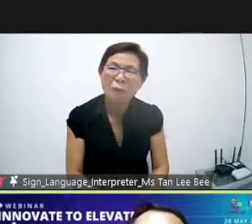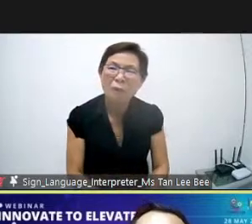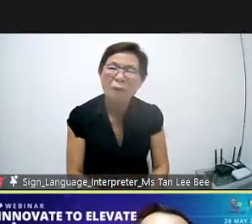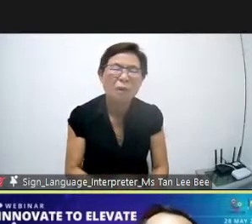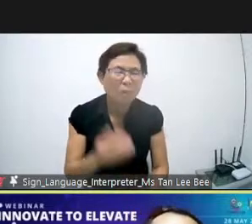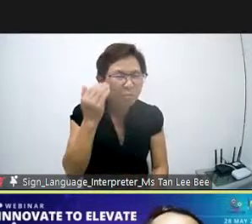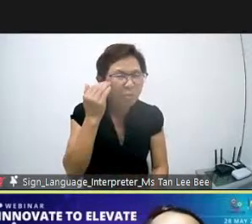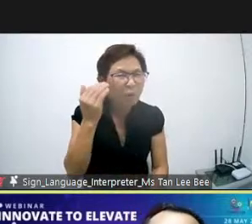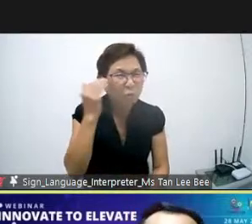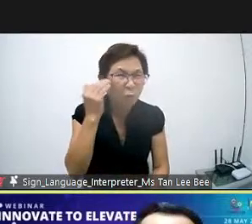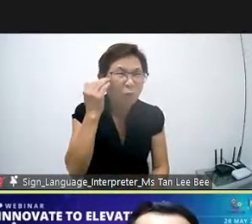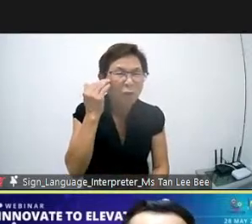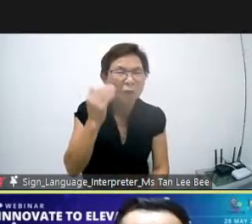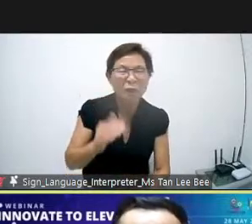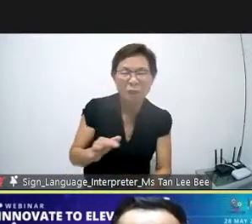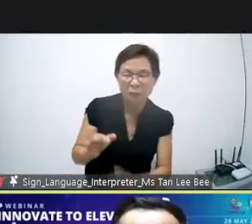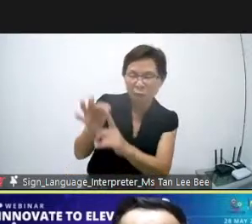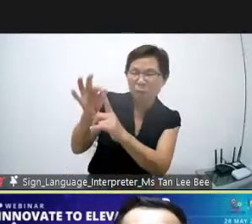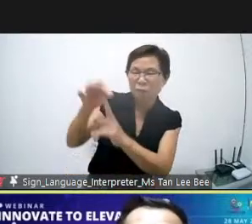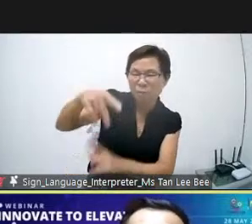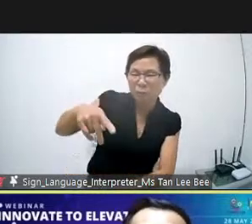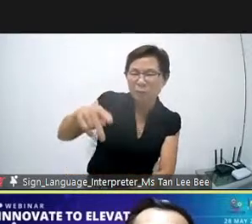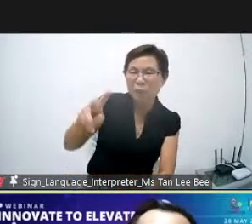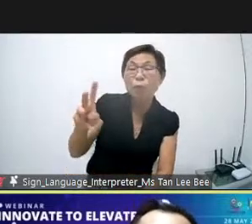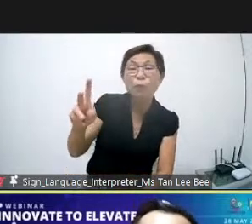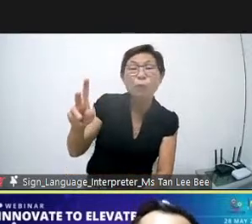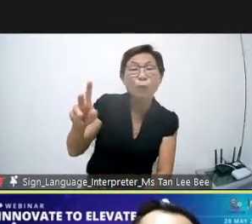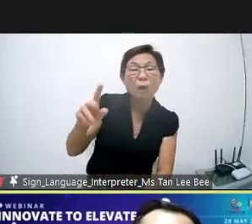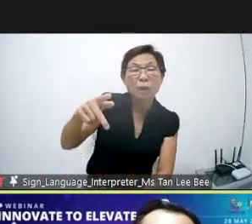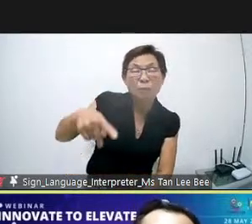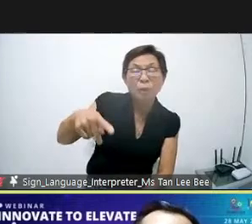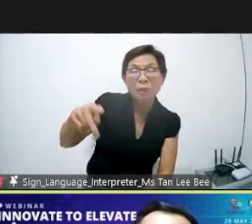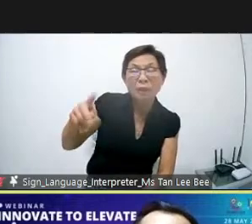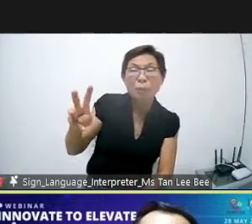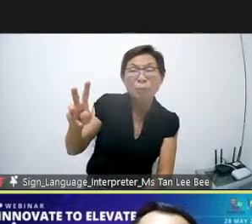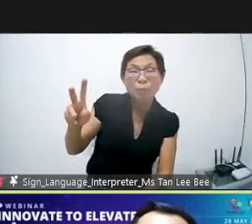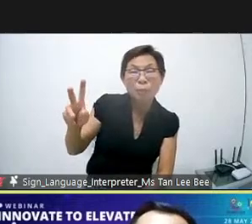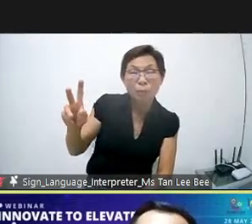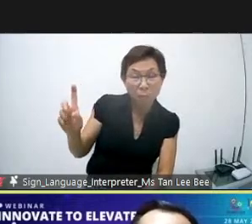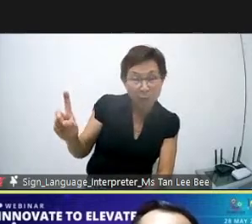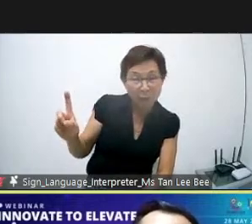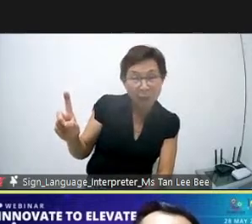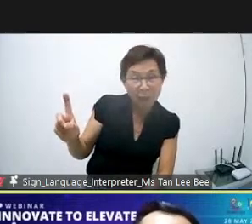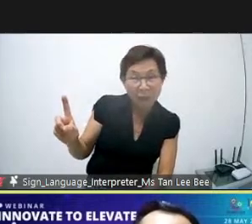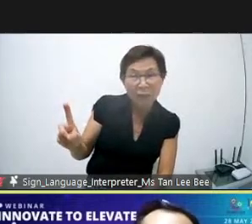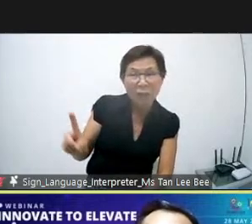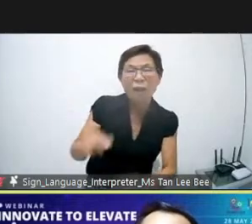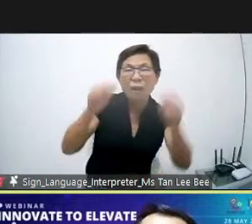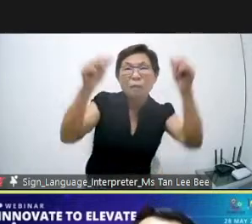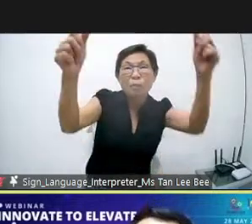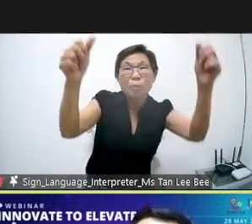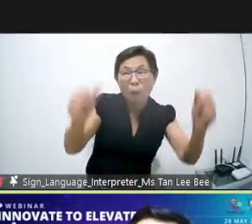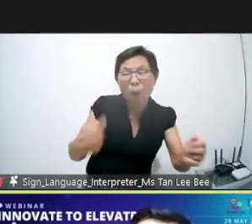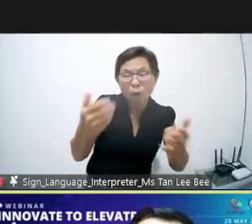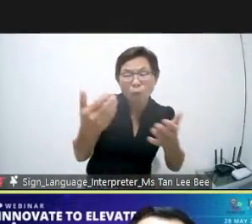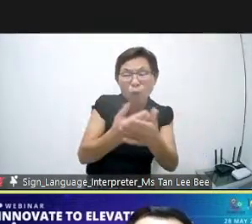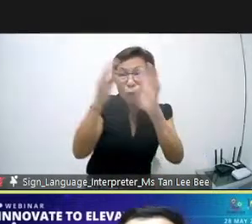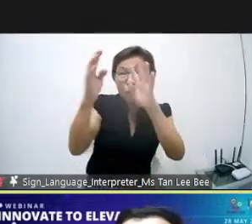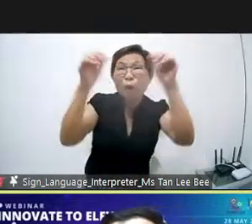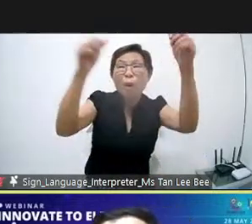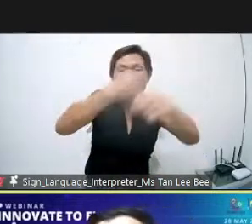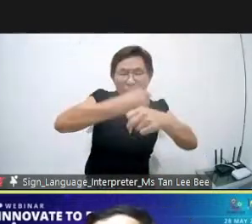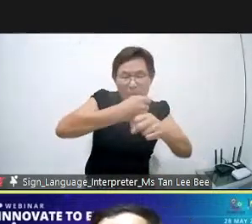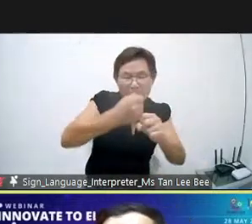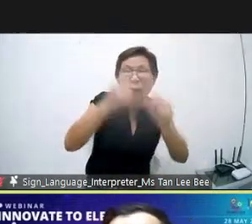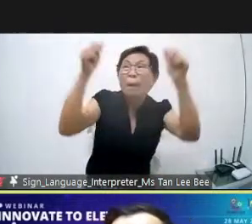needs among students, for example. So we just create an awareness, we just create a poster, innovation poster, we just create a